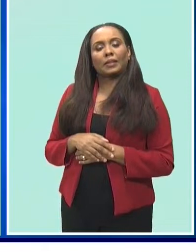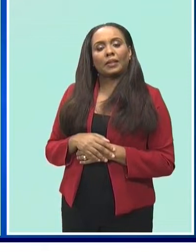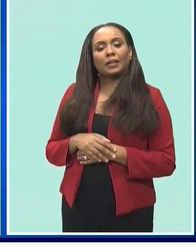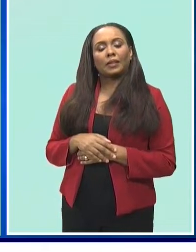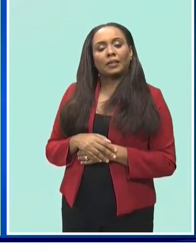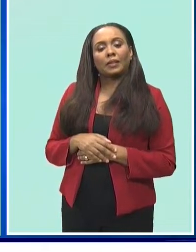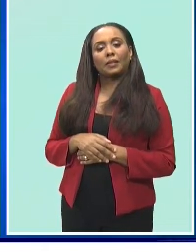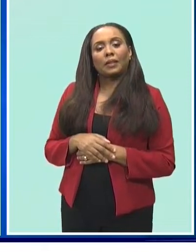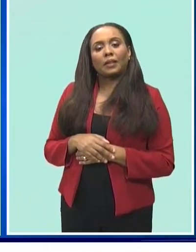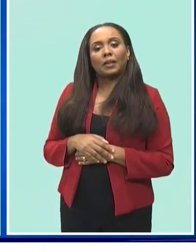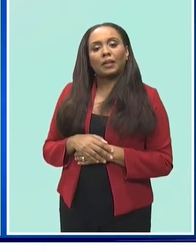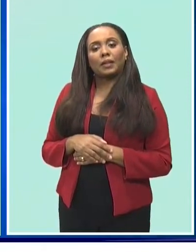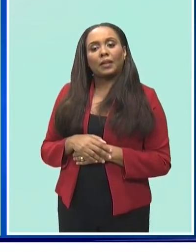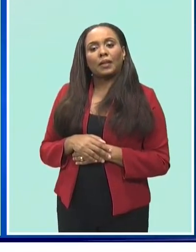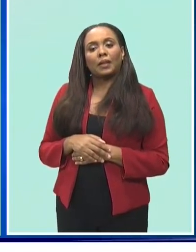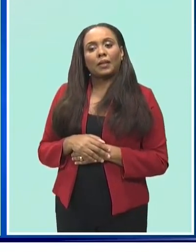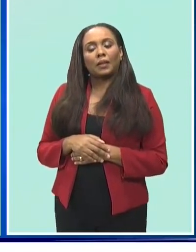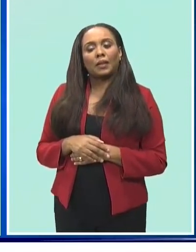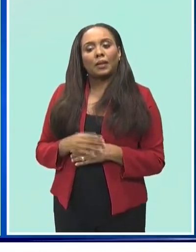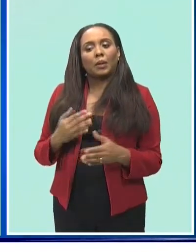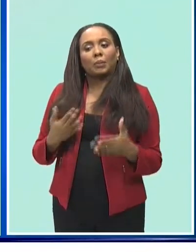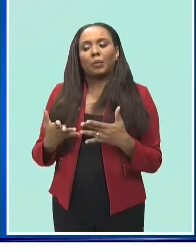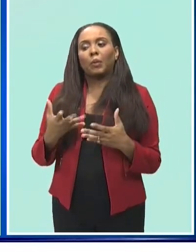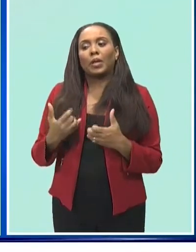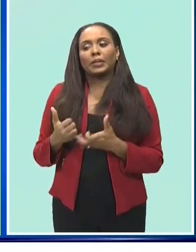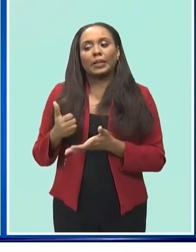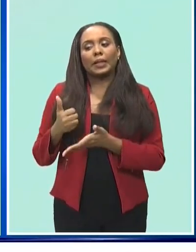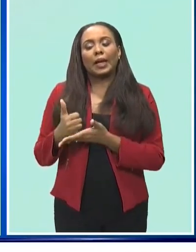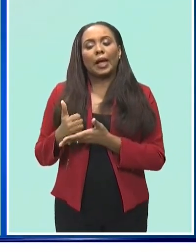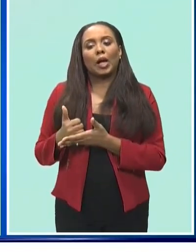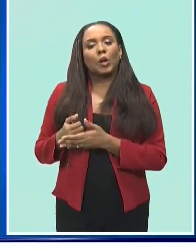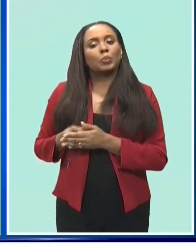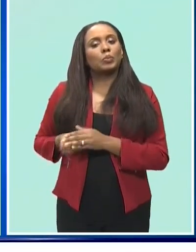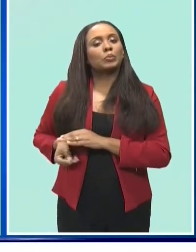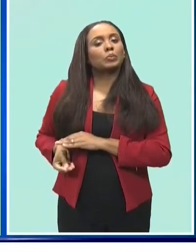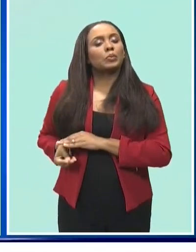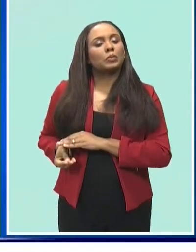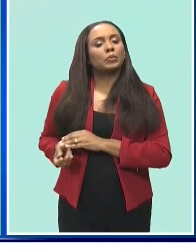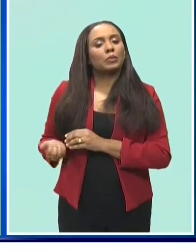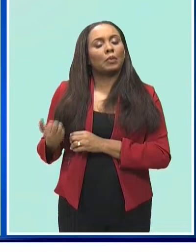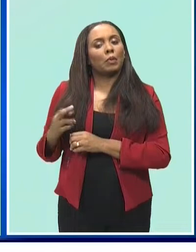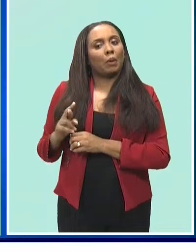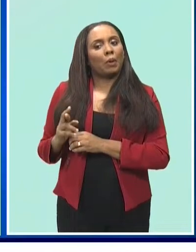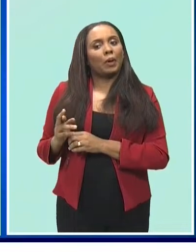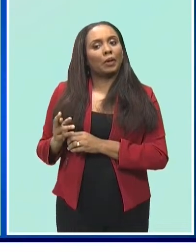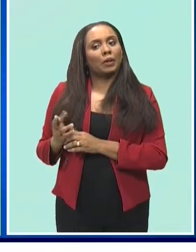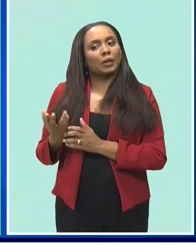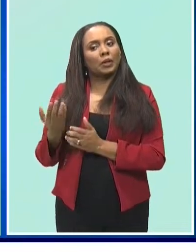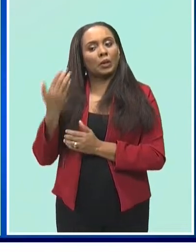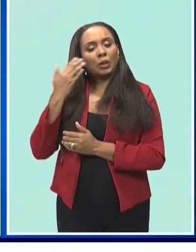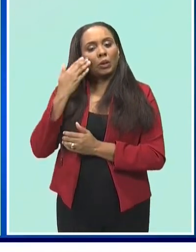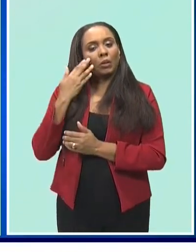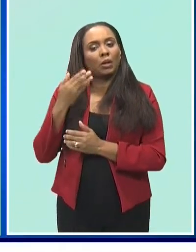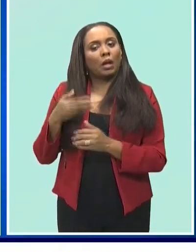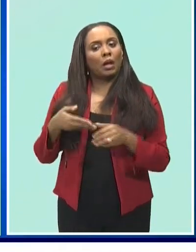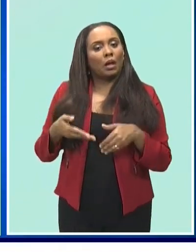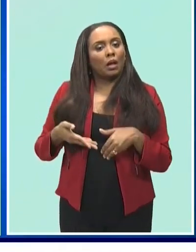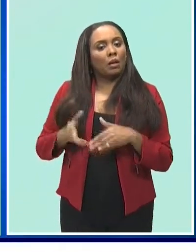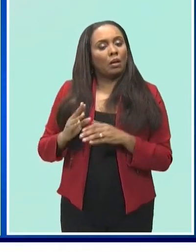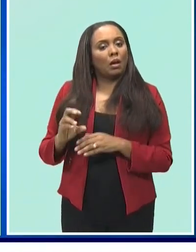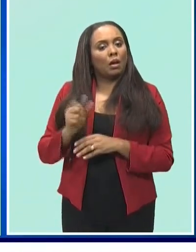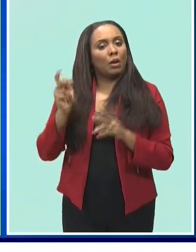facilitate, but to do something for them because something might be backlogged in the queue, right?